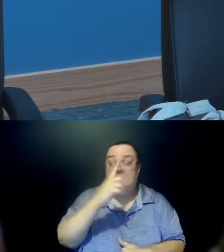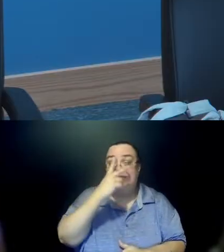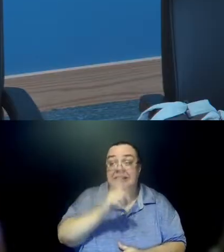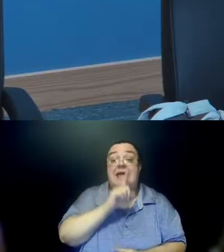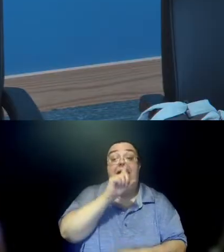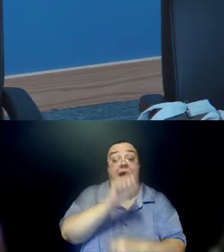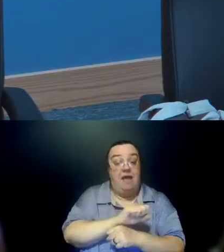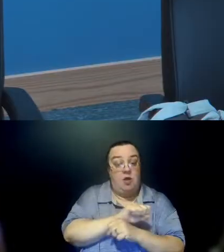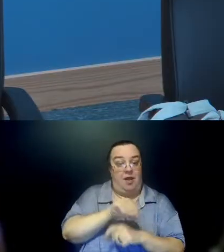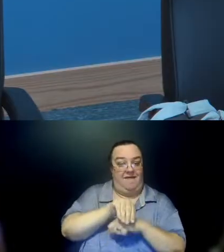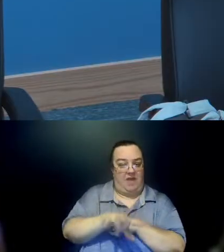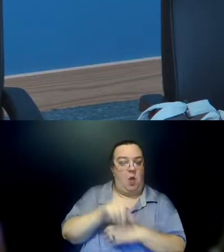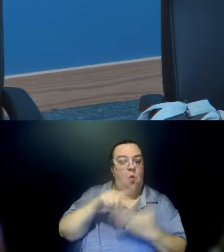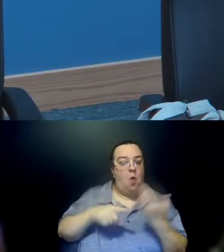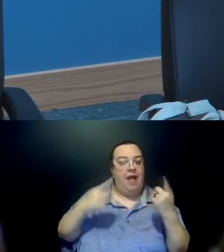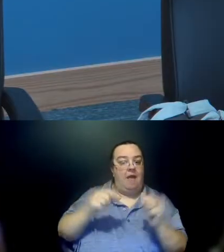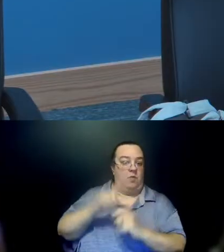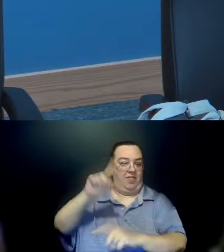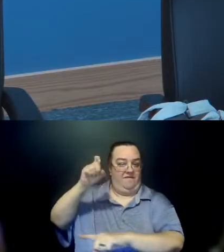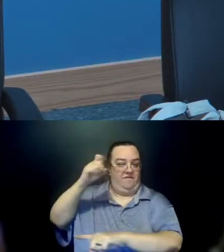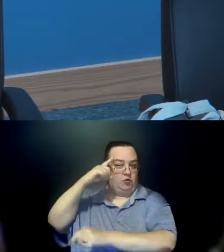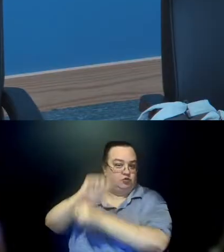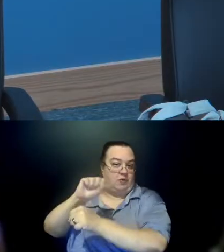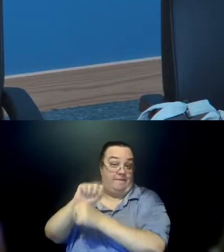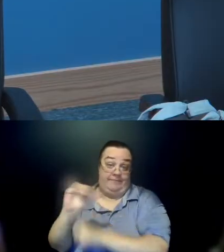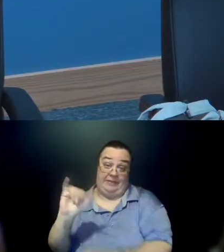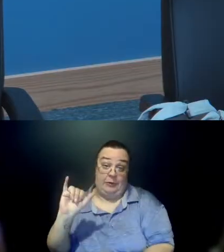has been happening with the federal jobs. And so